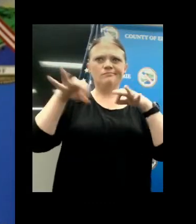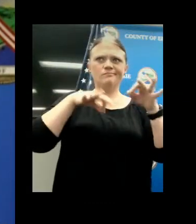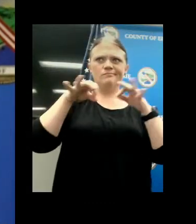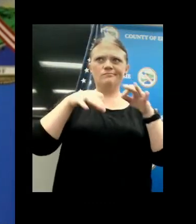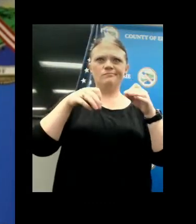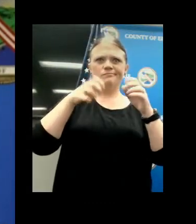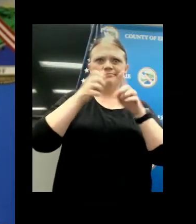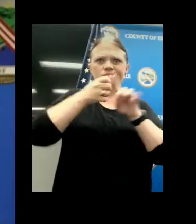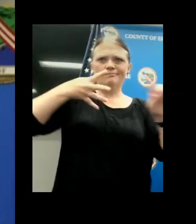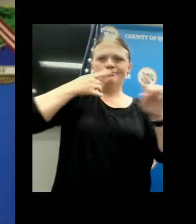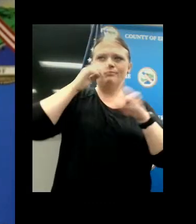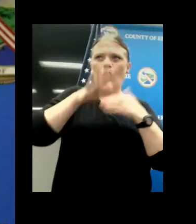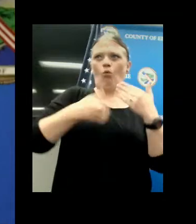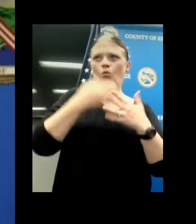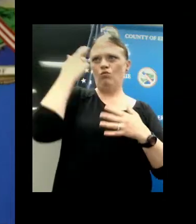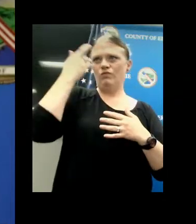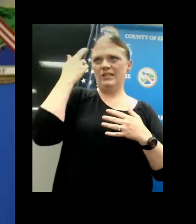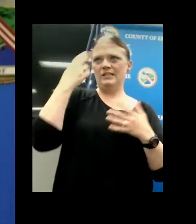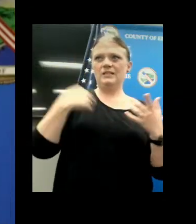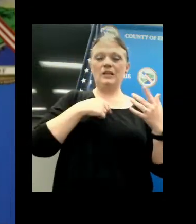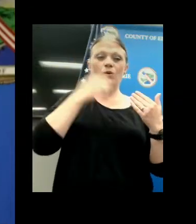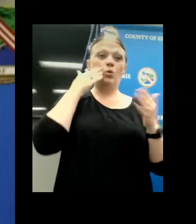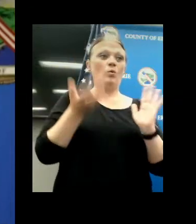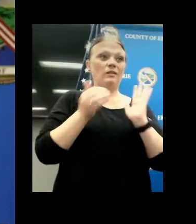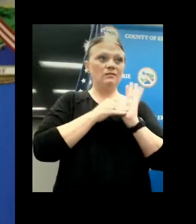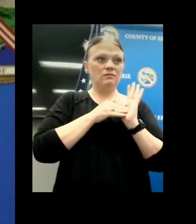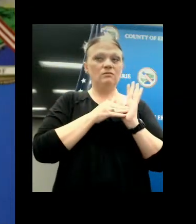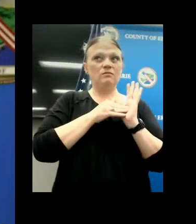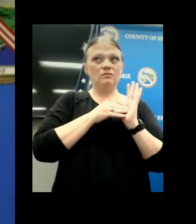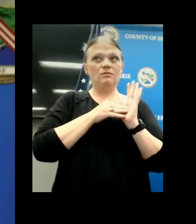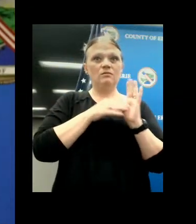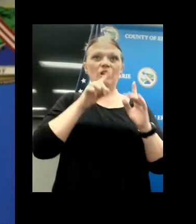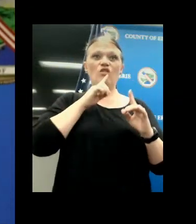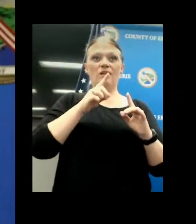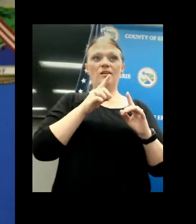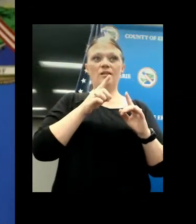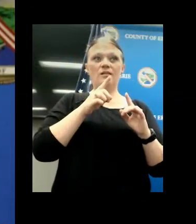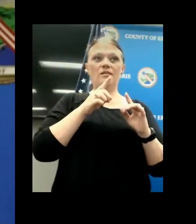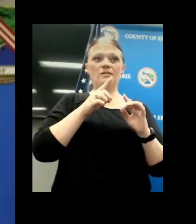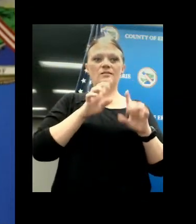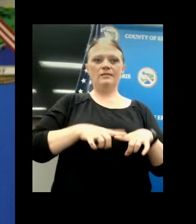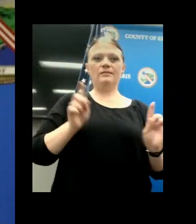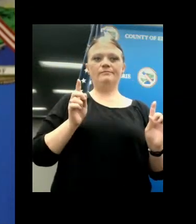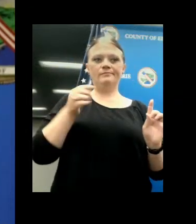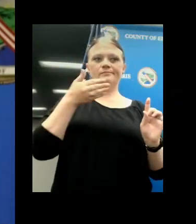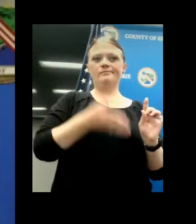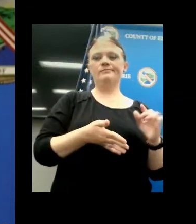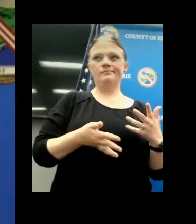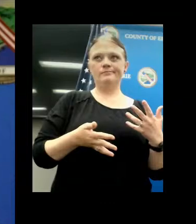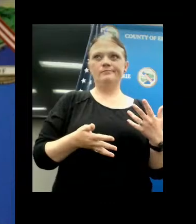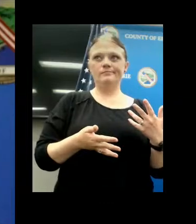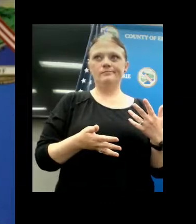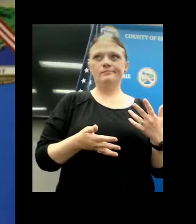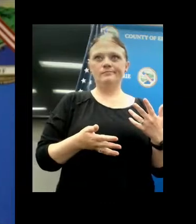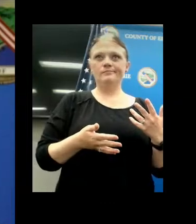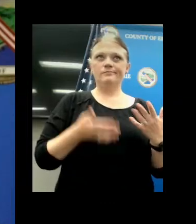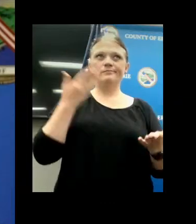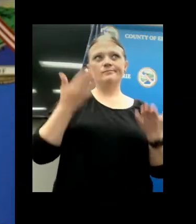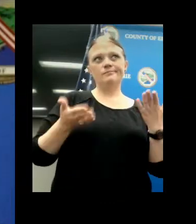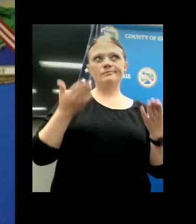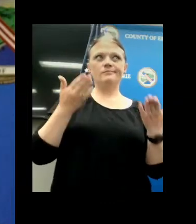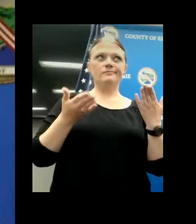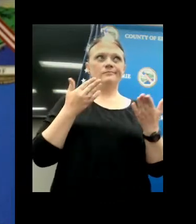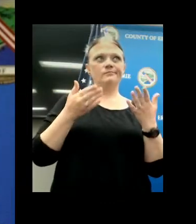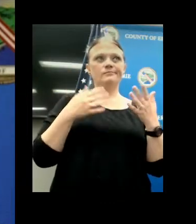explain all the reasons. We do know that again there is a disparity there, and it's